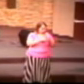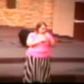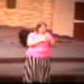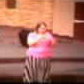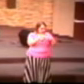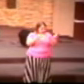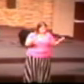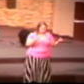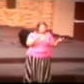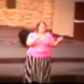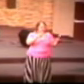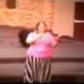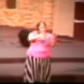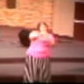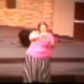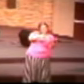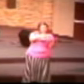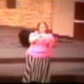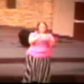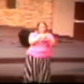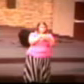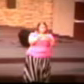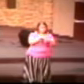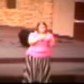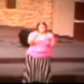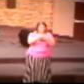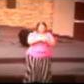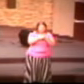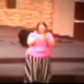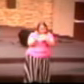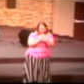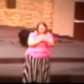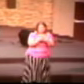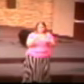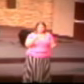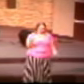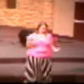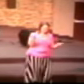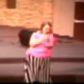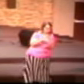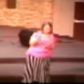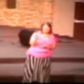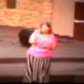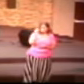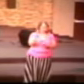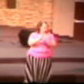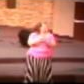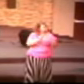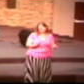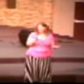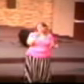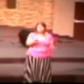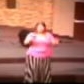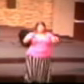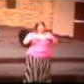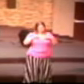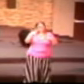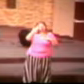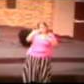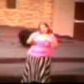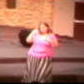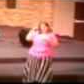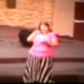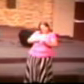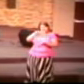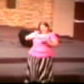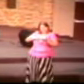with fellowship, with sharing, with breaking bread together. We shouldn't be afraid of the noise of communion. We should embrace it. Why? Because that